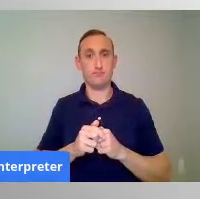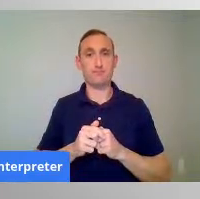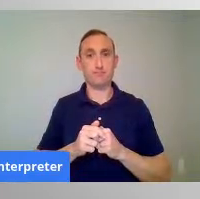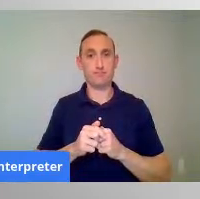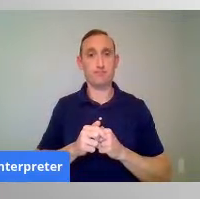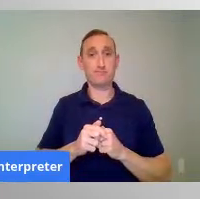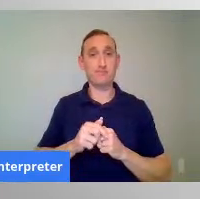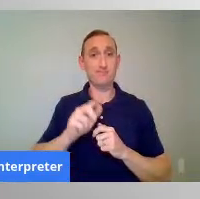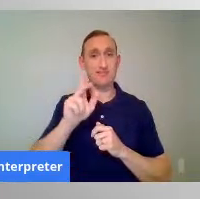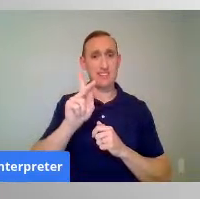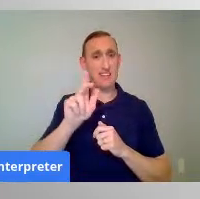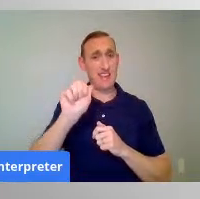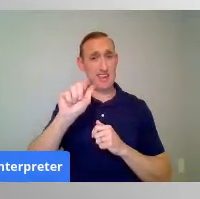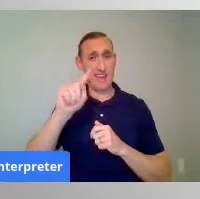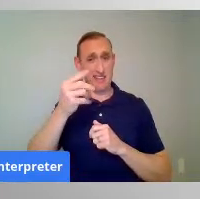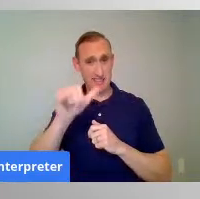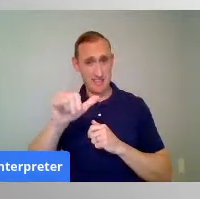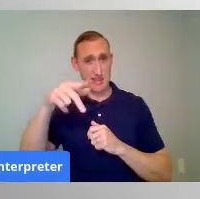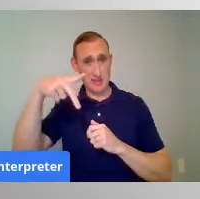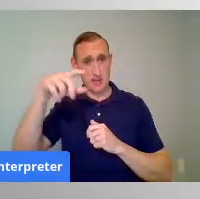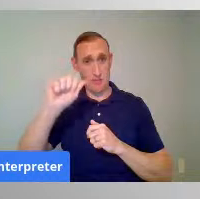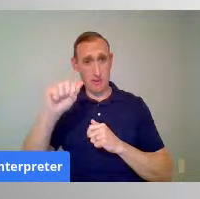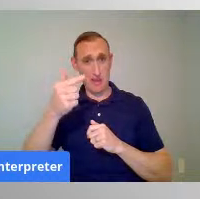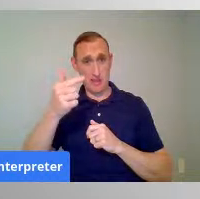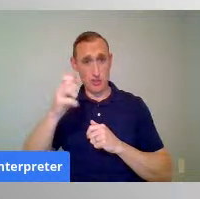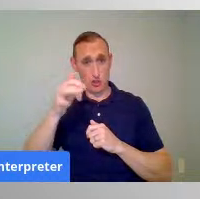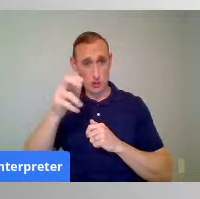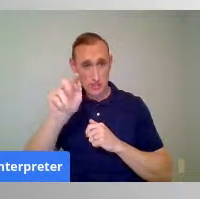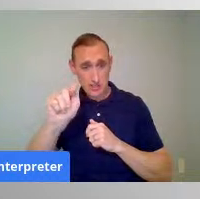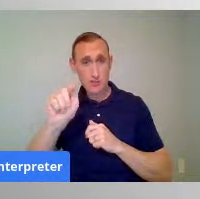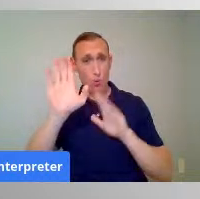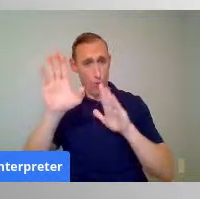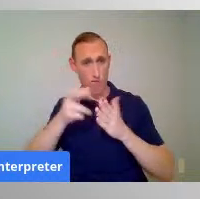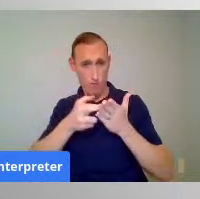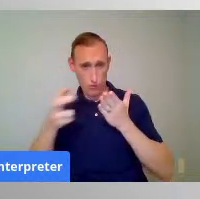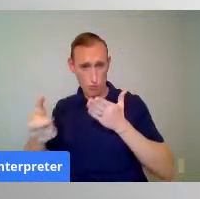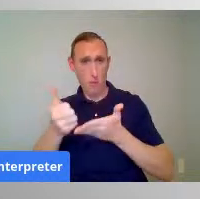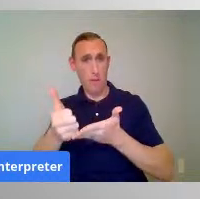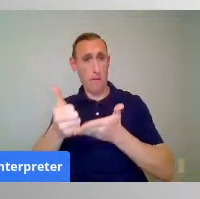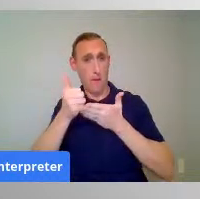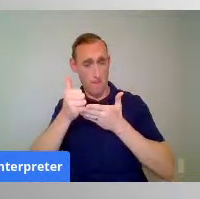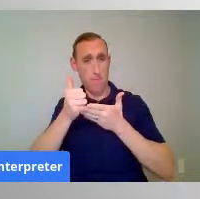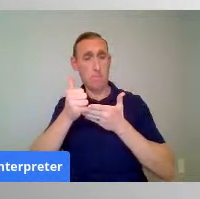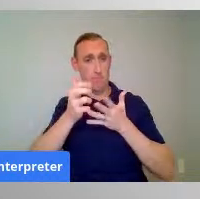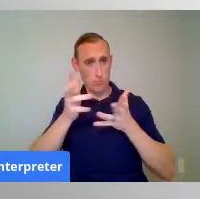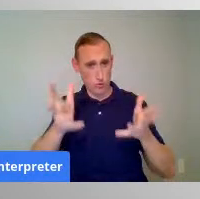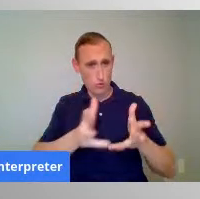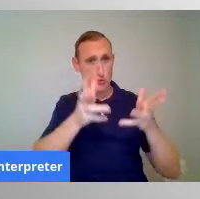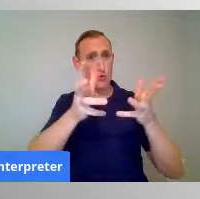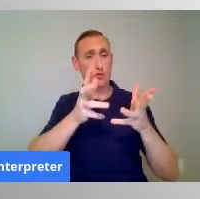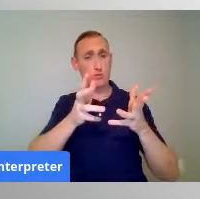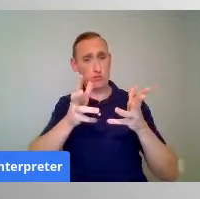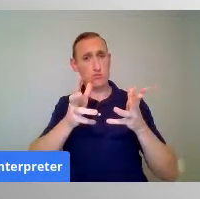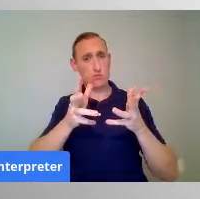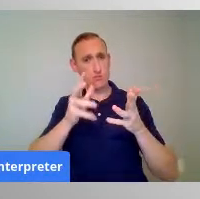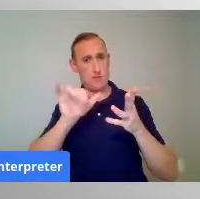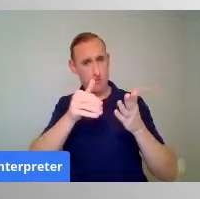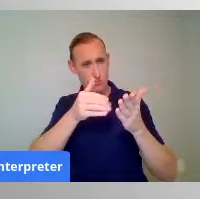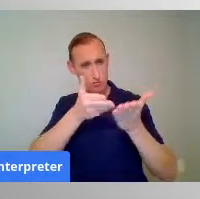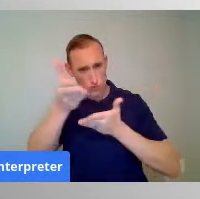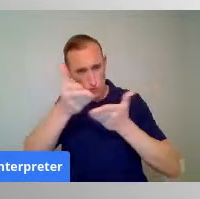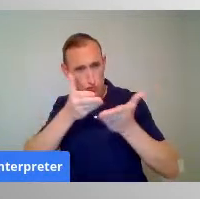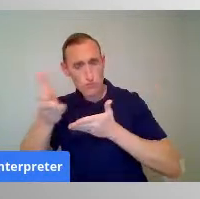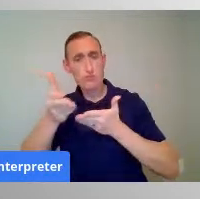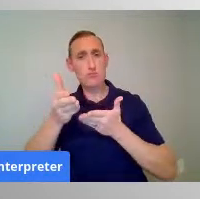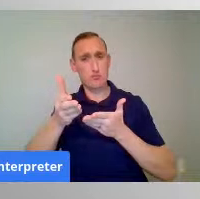she grew up in the school district, and she loves to go out and talk with parents and promote the services. It's a great chance for us to promote what